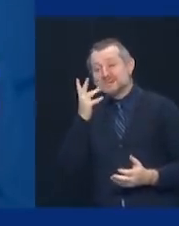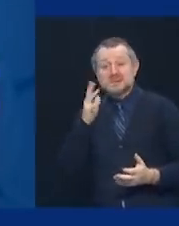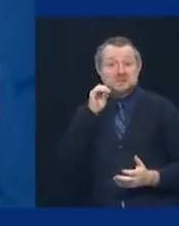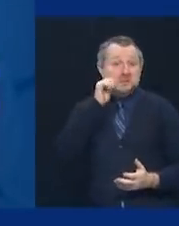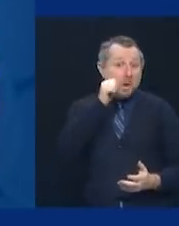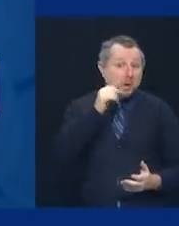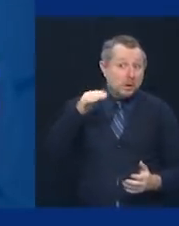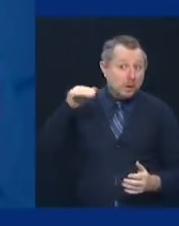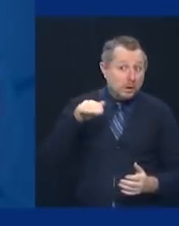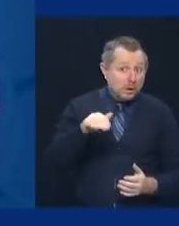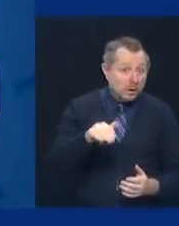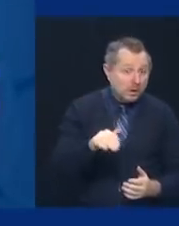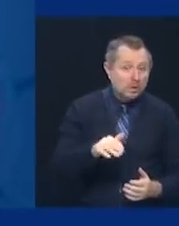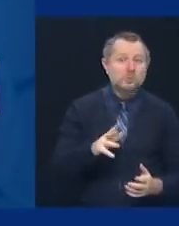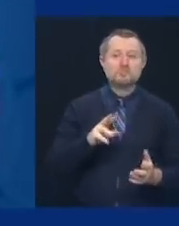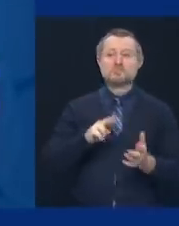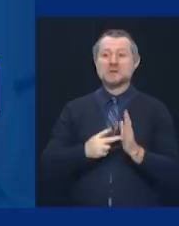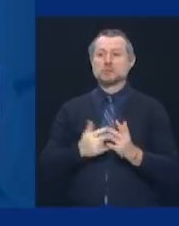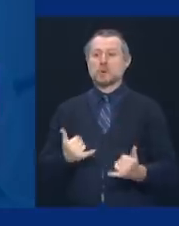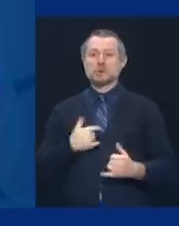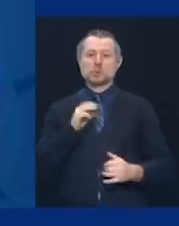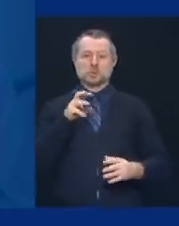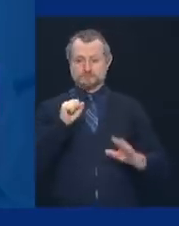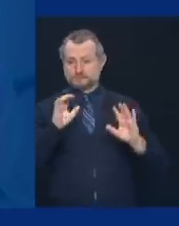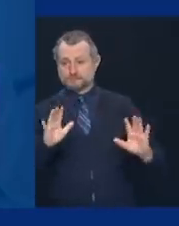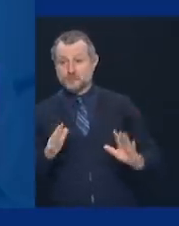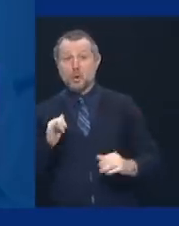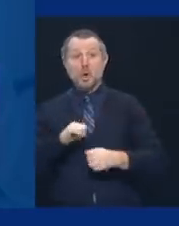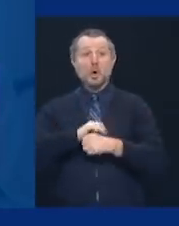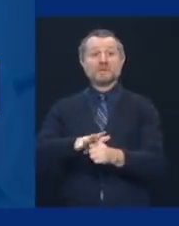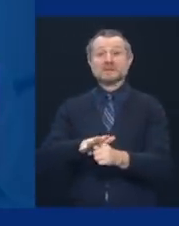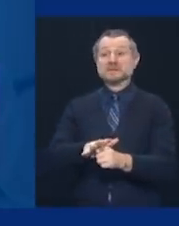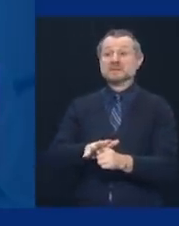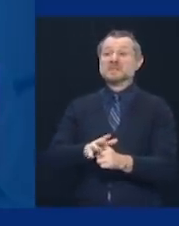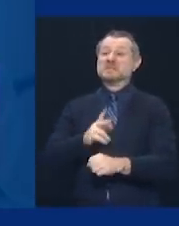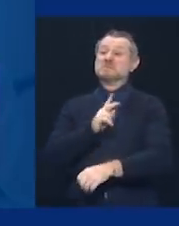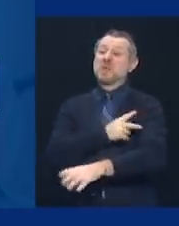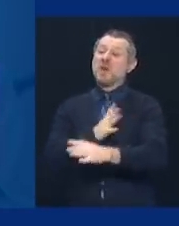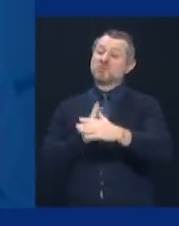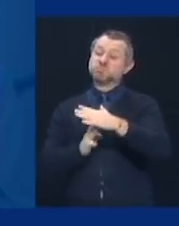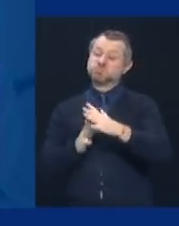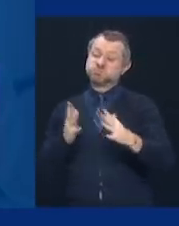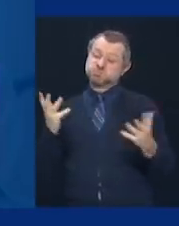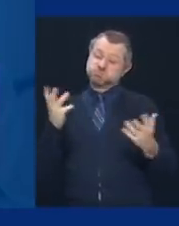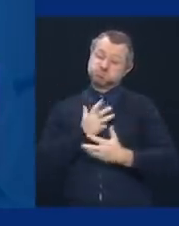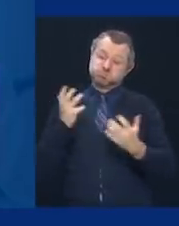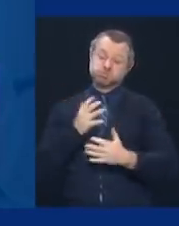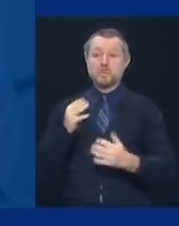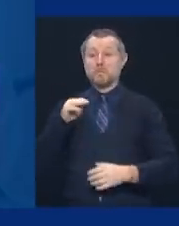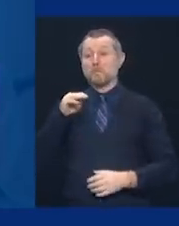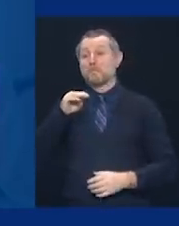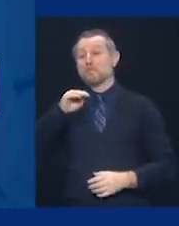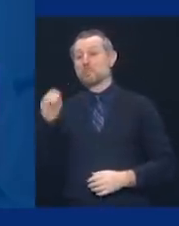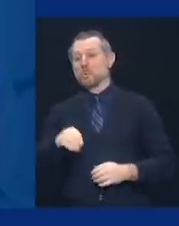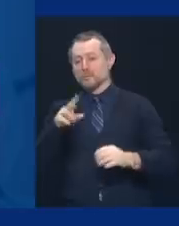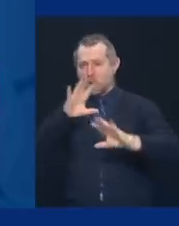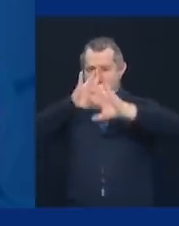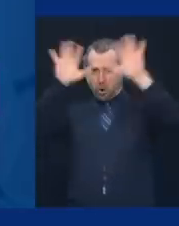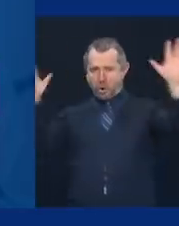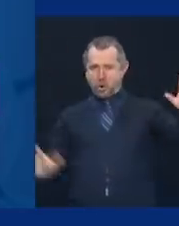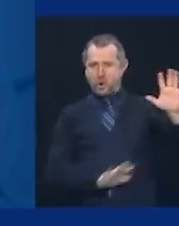news. COVID patients hospitalized by percentage of population.